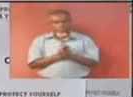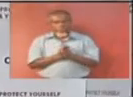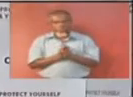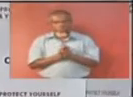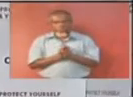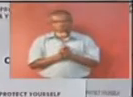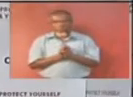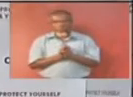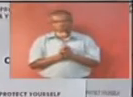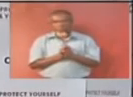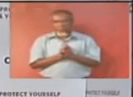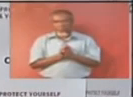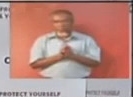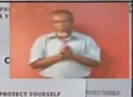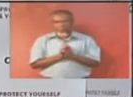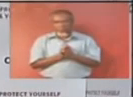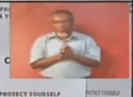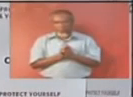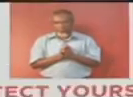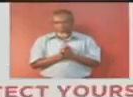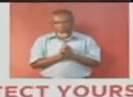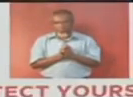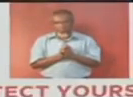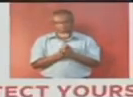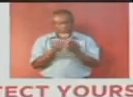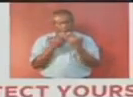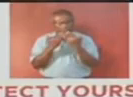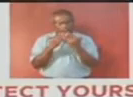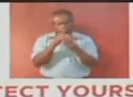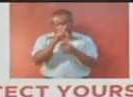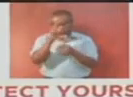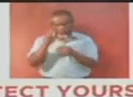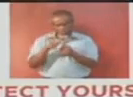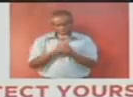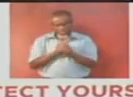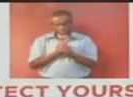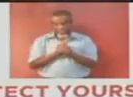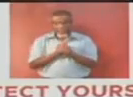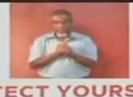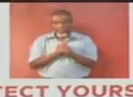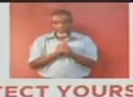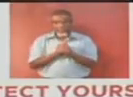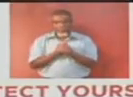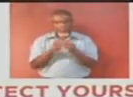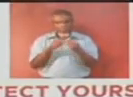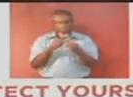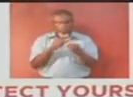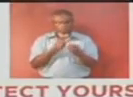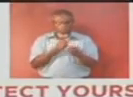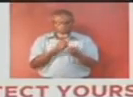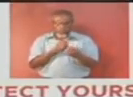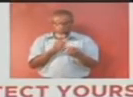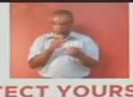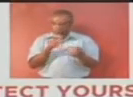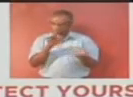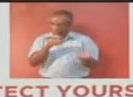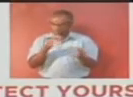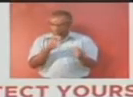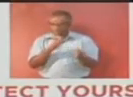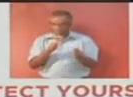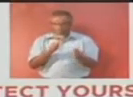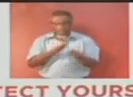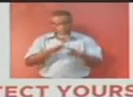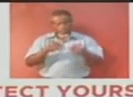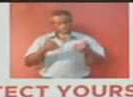Dr. Hines? Okay, thank you for the questions. With respect to the specific mortality rate in ICU, that isn't data that I have at